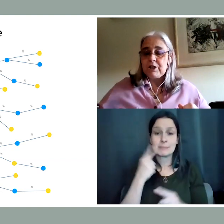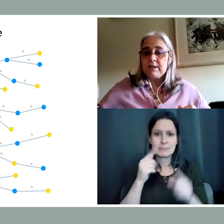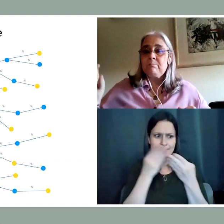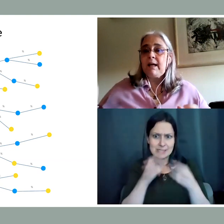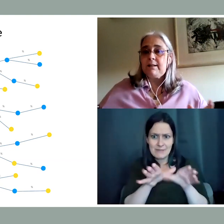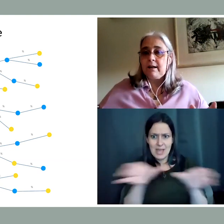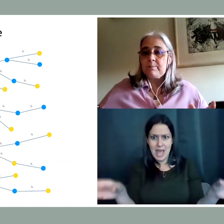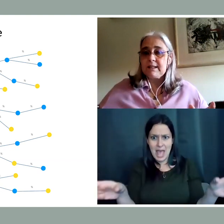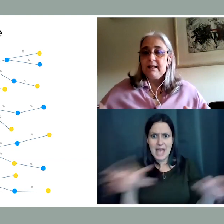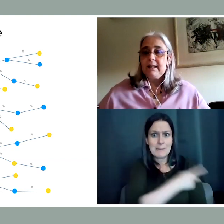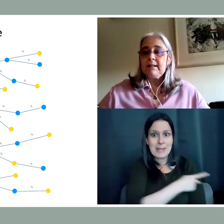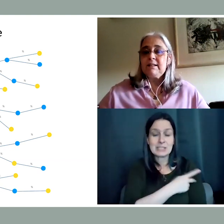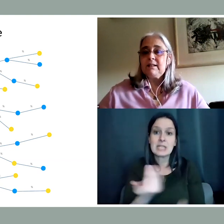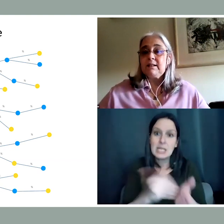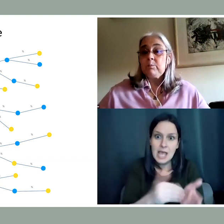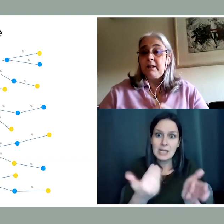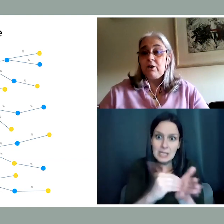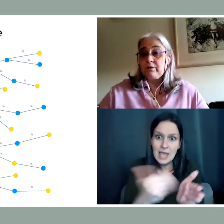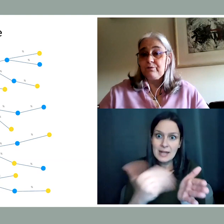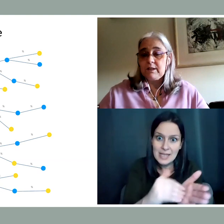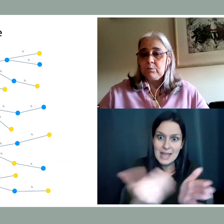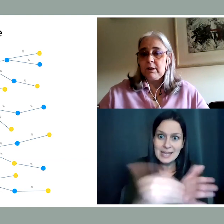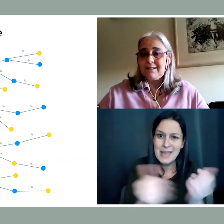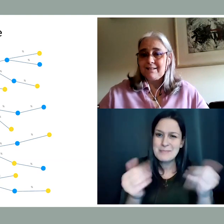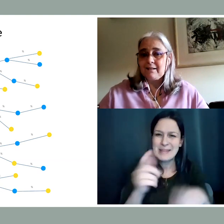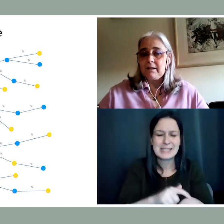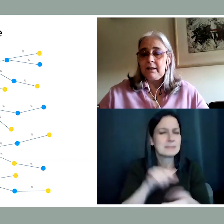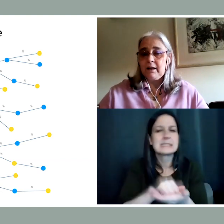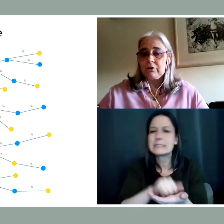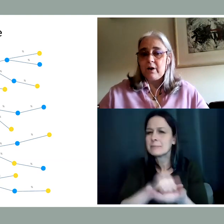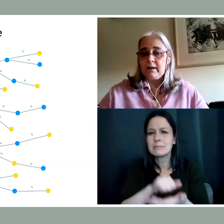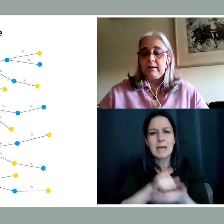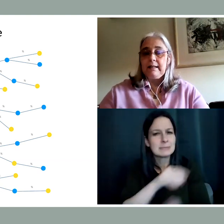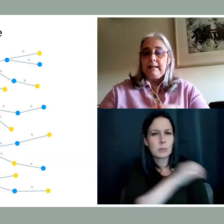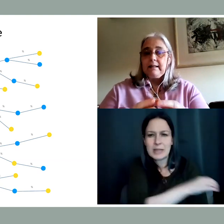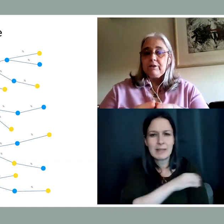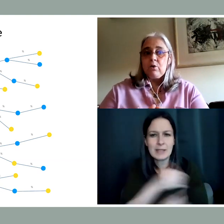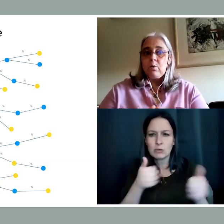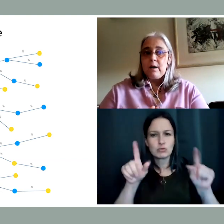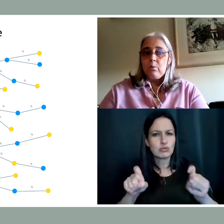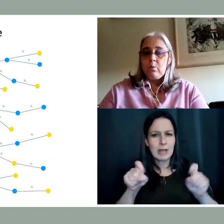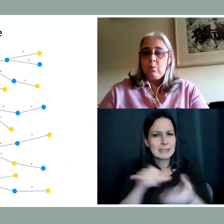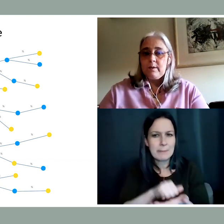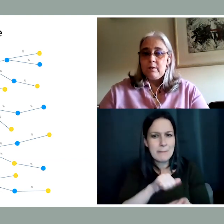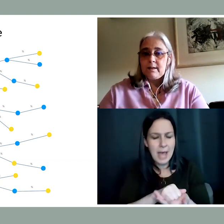of patients many times. And this is simply not feasible inside a clinical trial. So